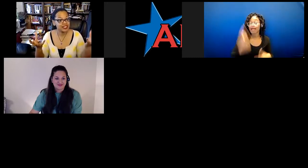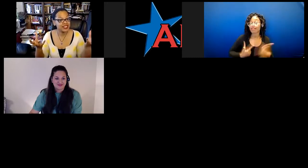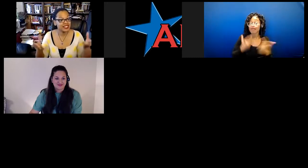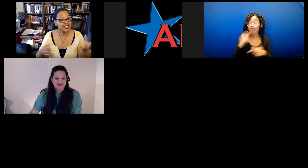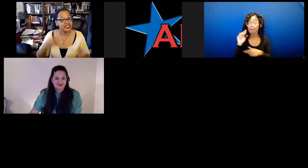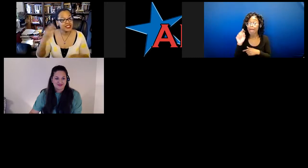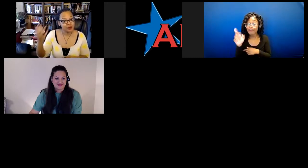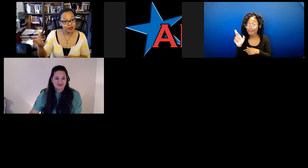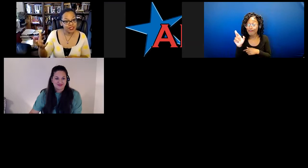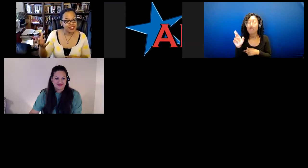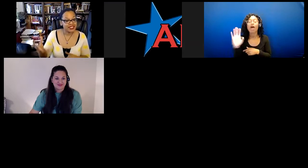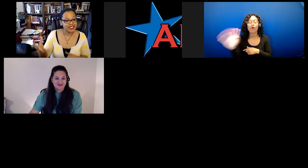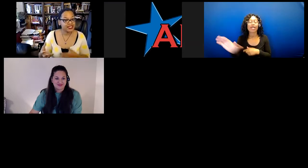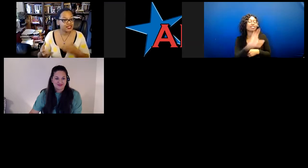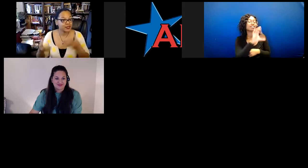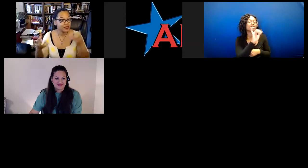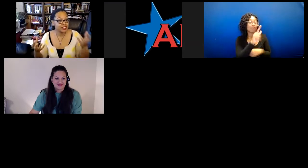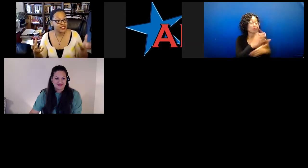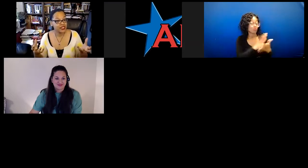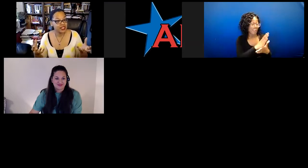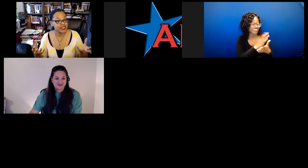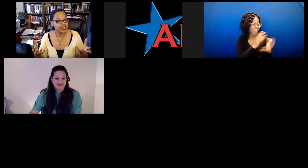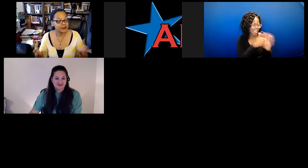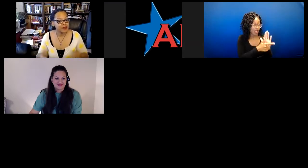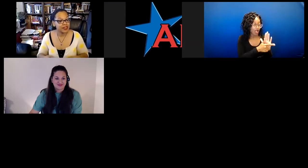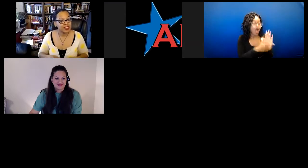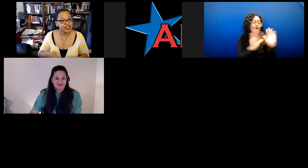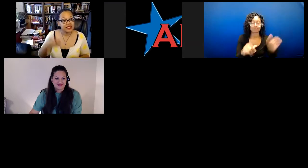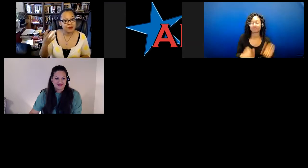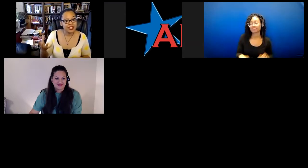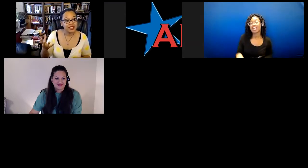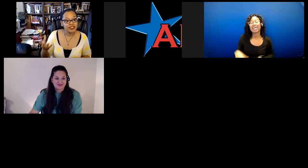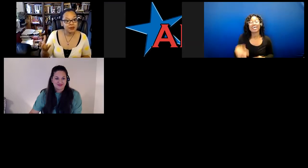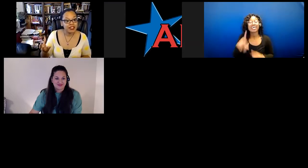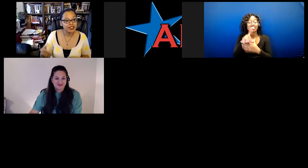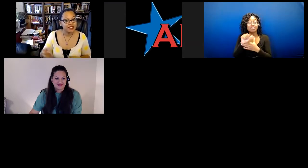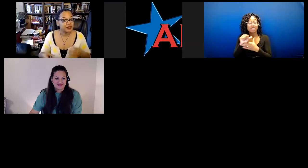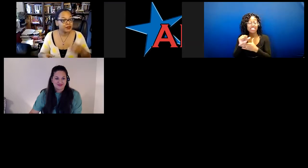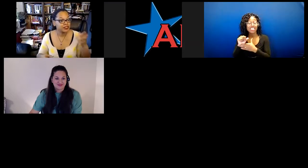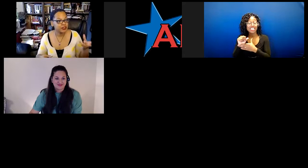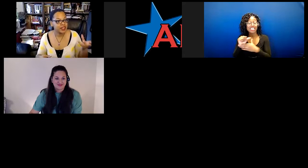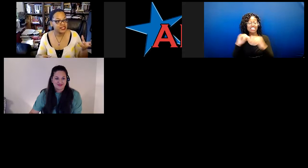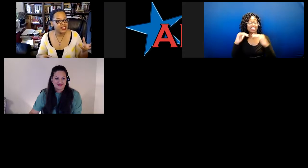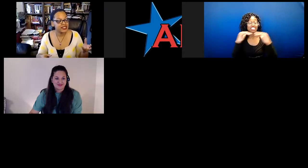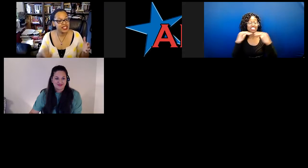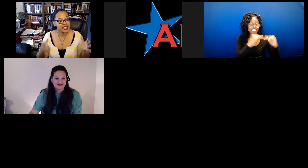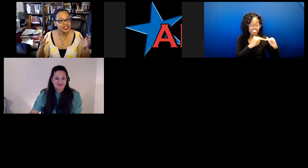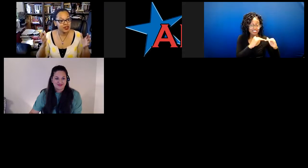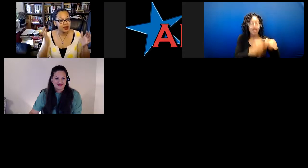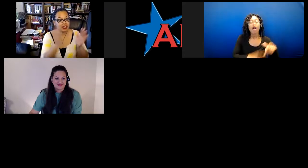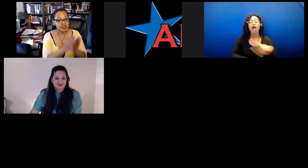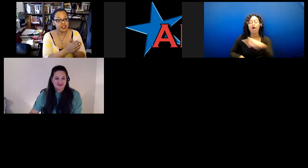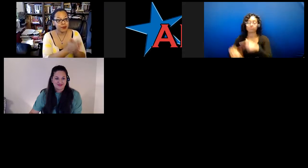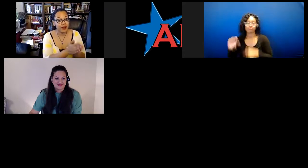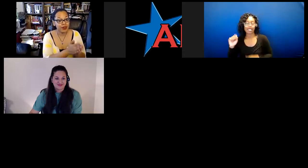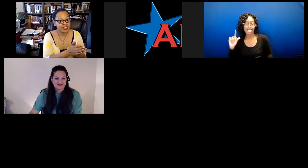Act. Disability justice is sort of this to the ADA. Just like Black Lives Matter to the Civil Rights Act is saying